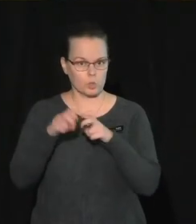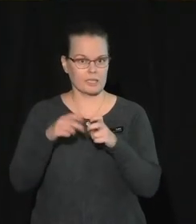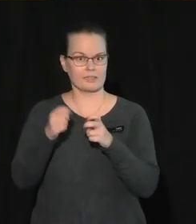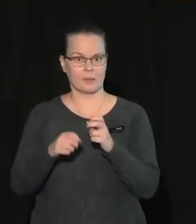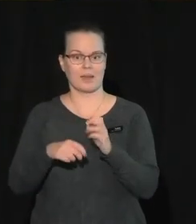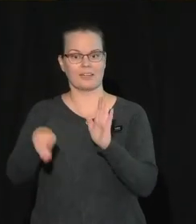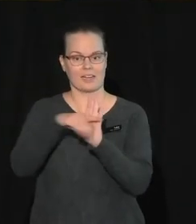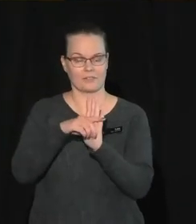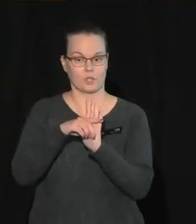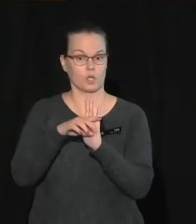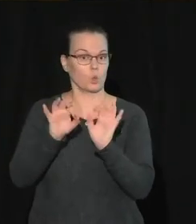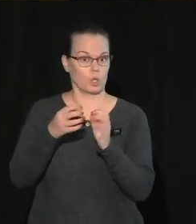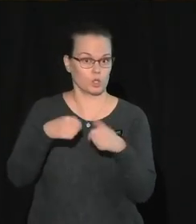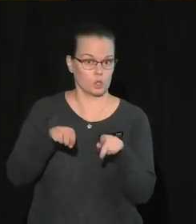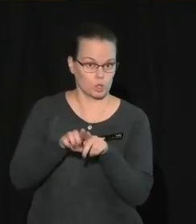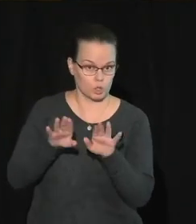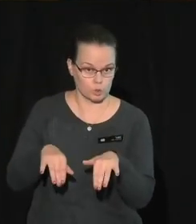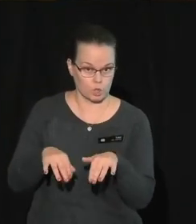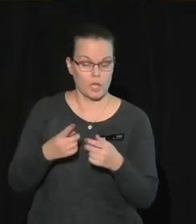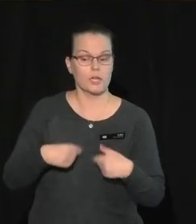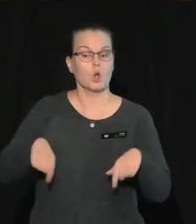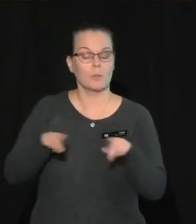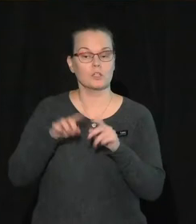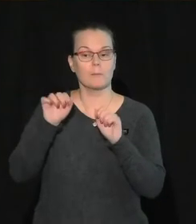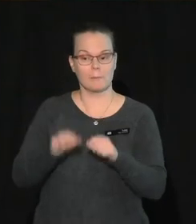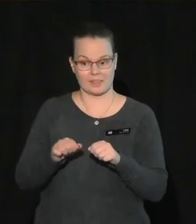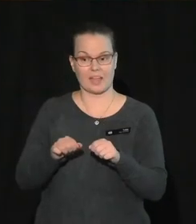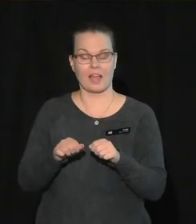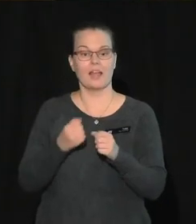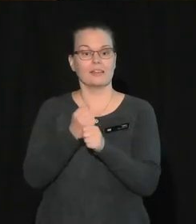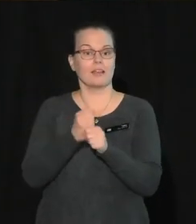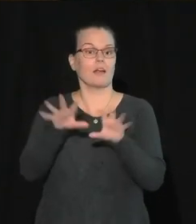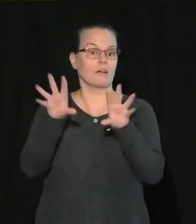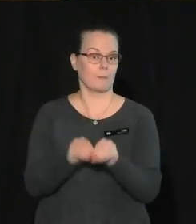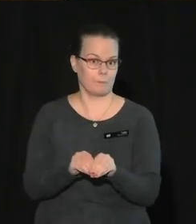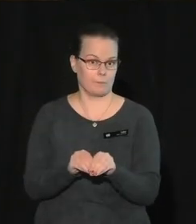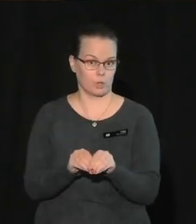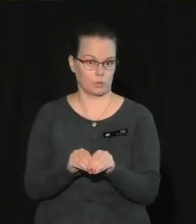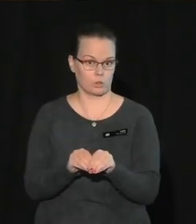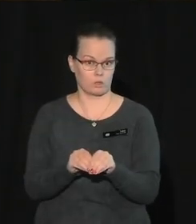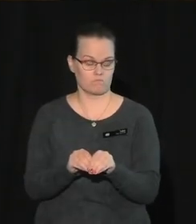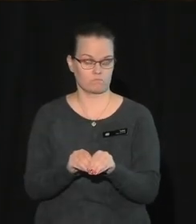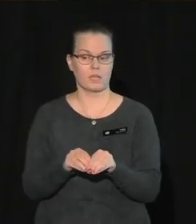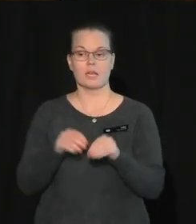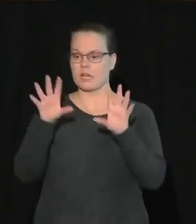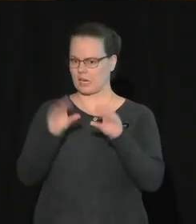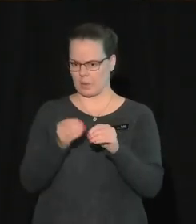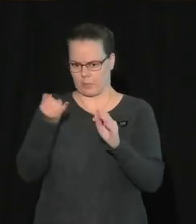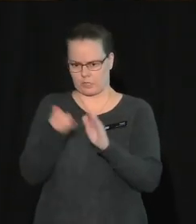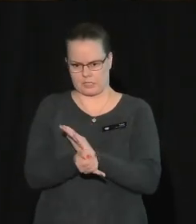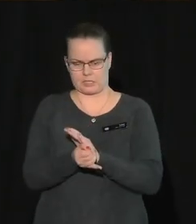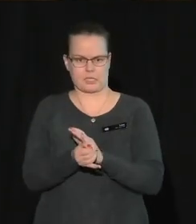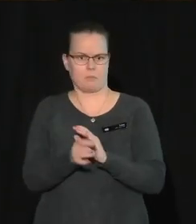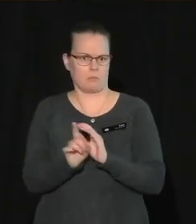the Commission will have to put a report in place, a report in which we